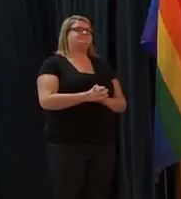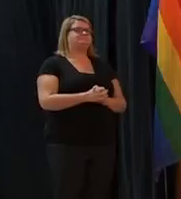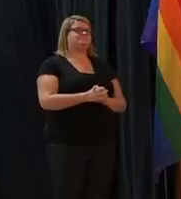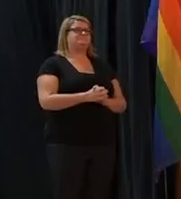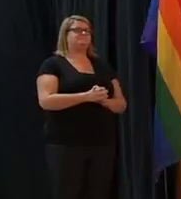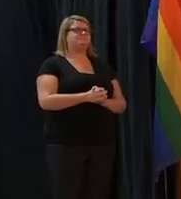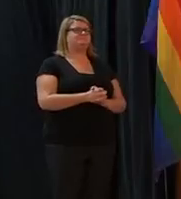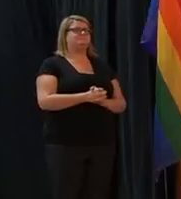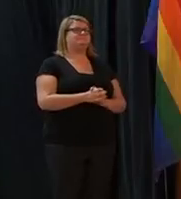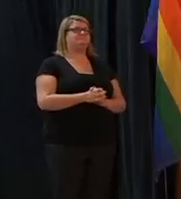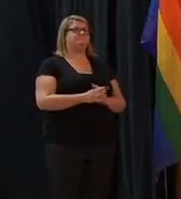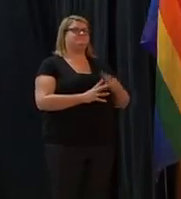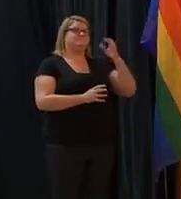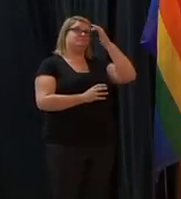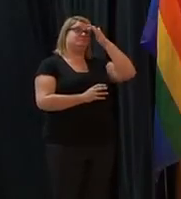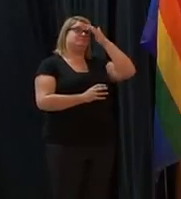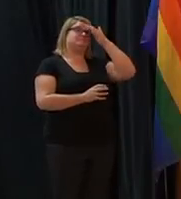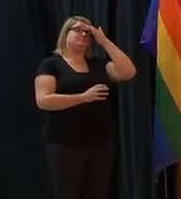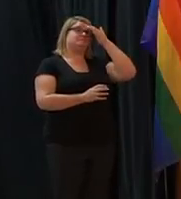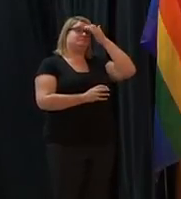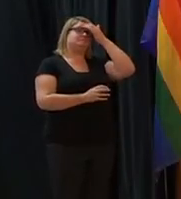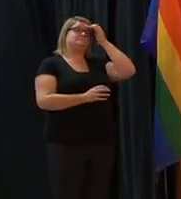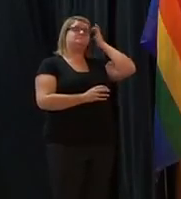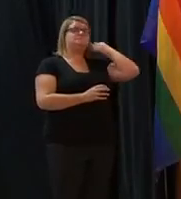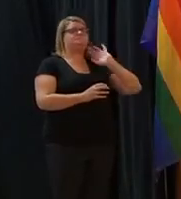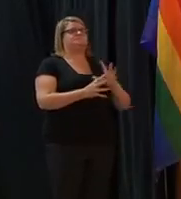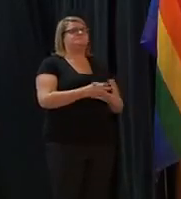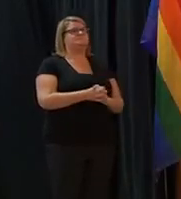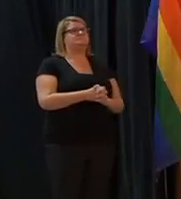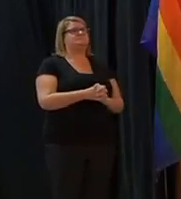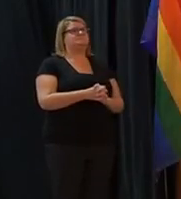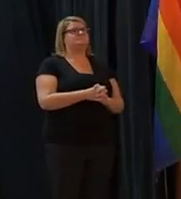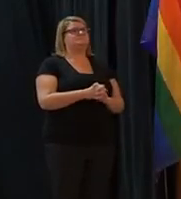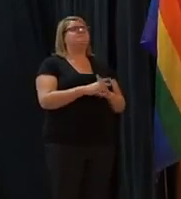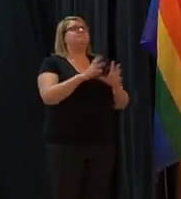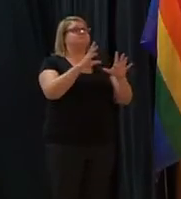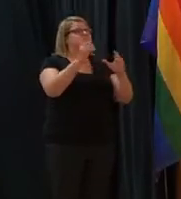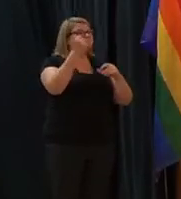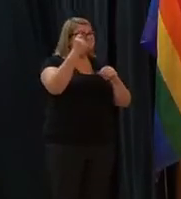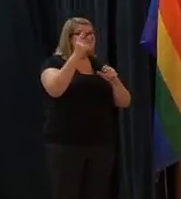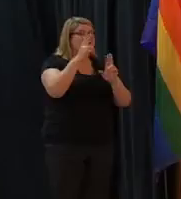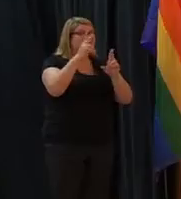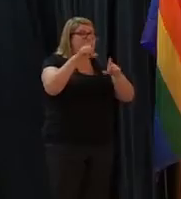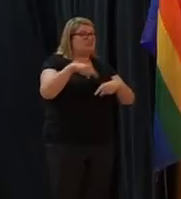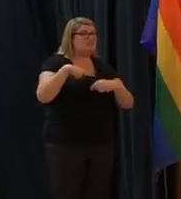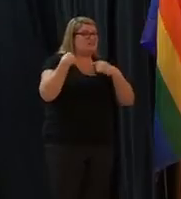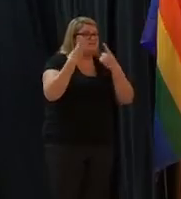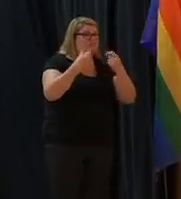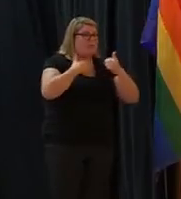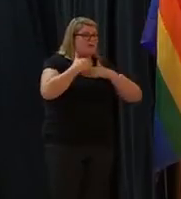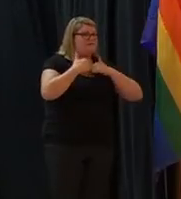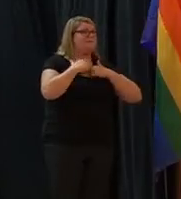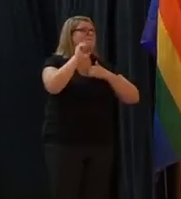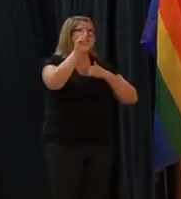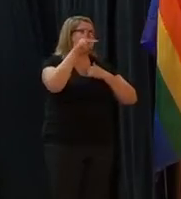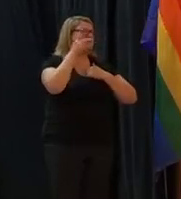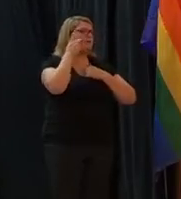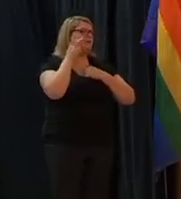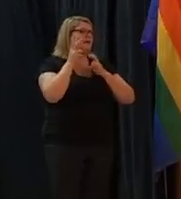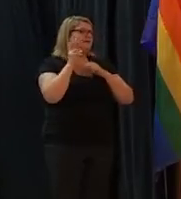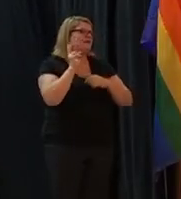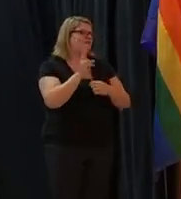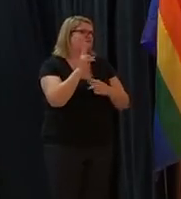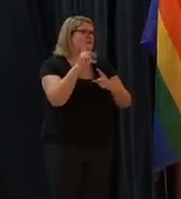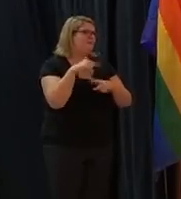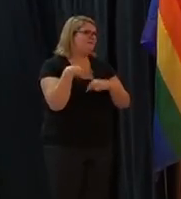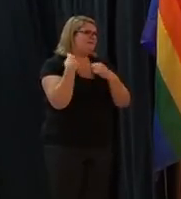I would say that based on the history of Rwanda, political history of Rwanda, we should expect Rwanda to